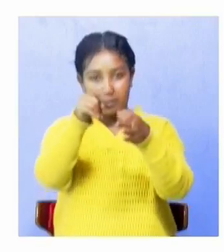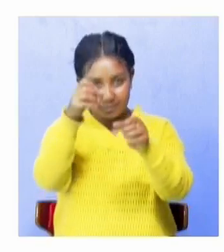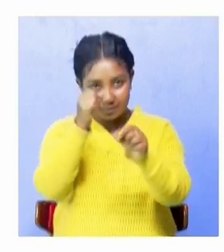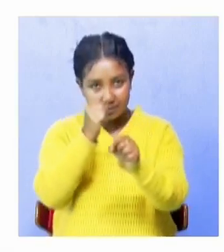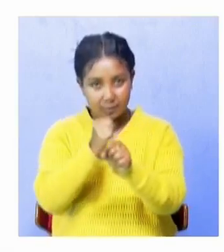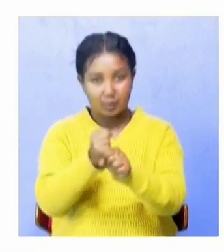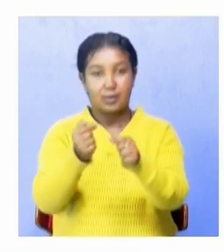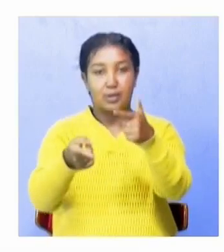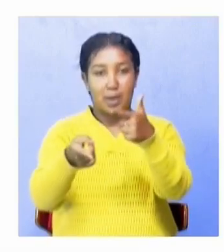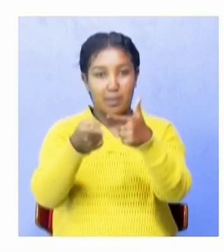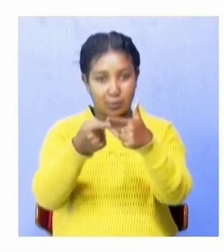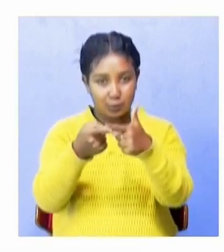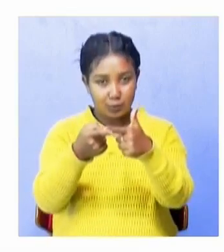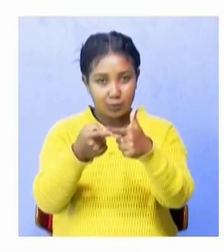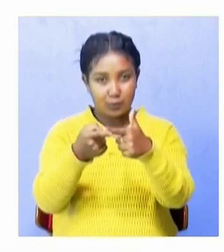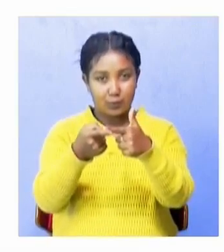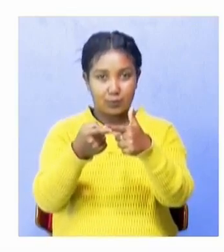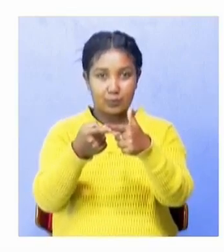Number 2.